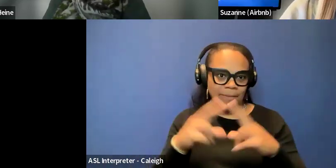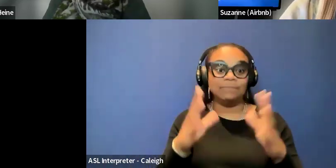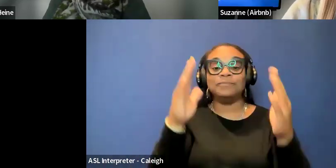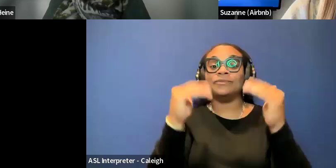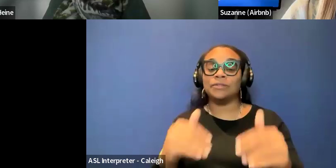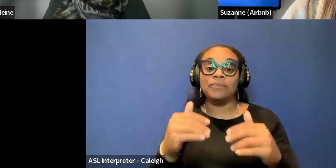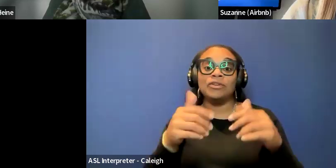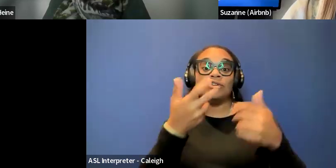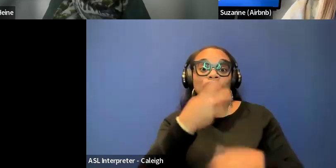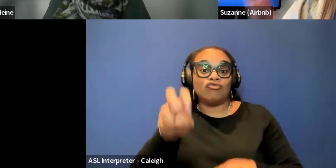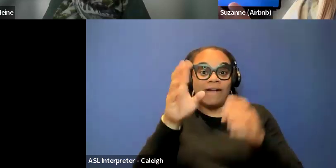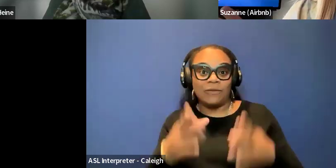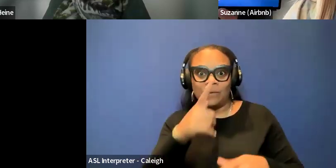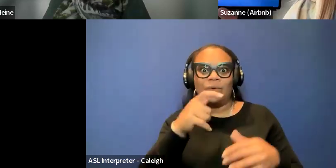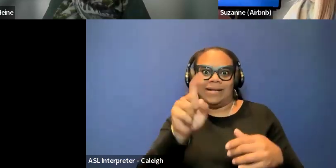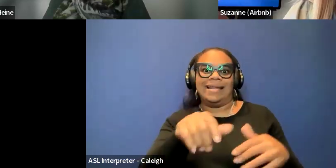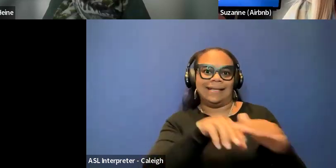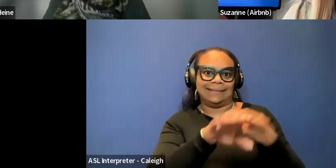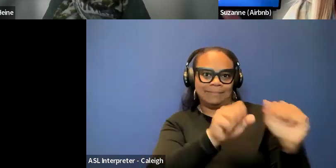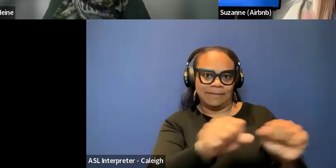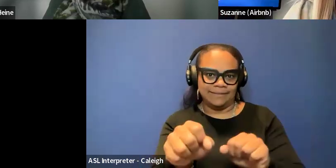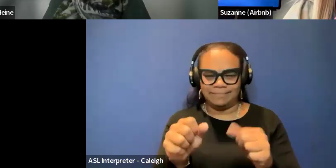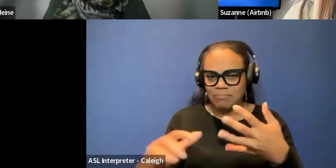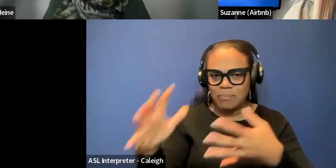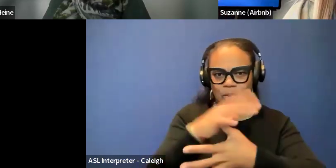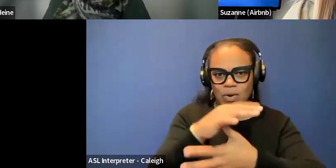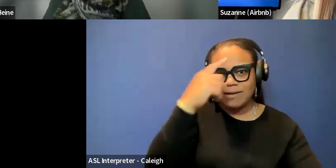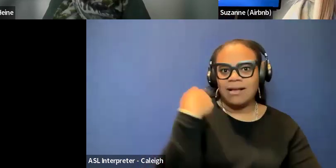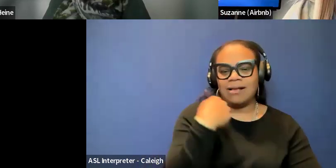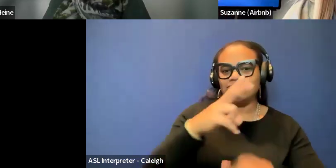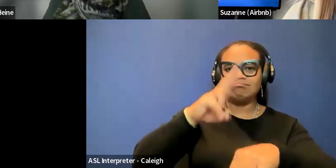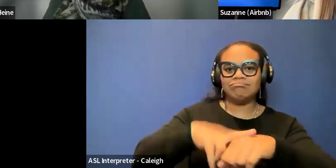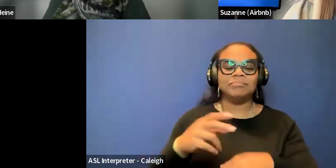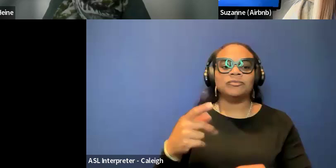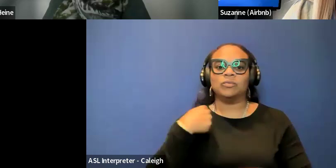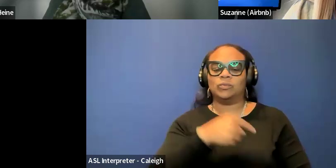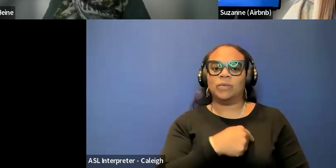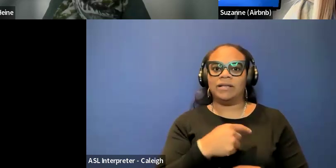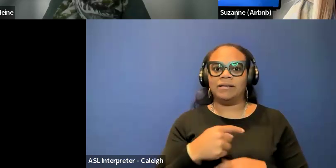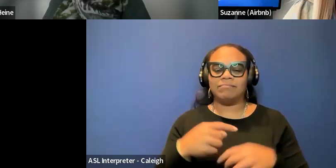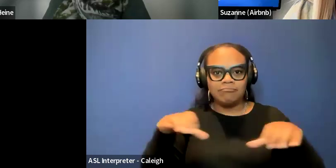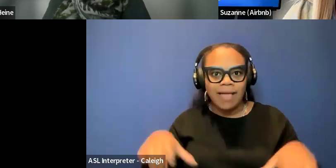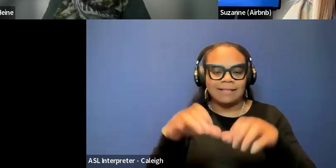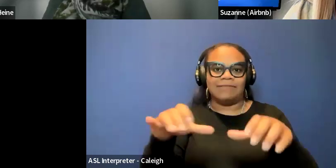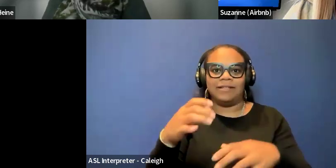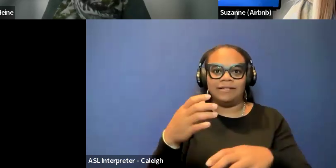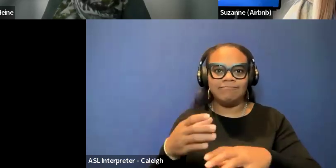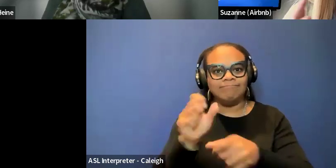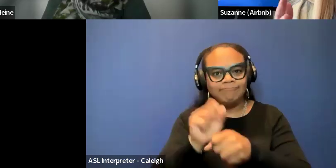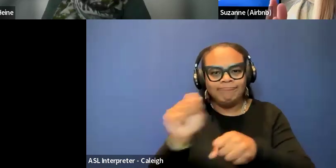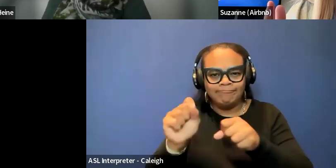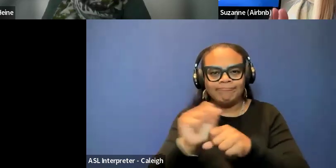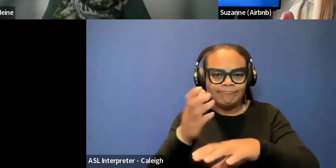travelers with accessibility needs? Well, this is something that is a priority for us at Airbnb. It's something we are actively working on and have been for a number of